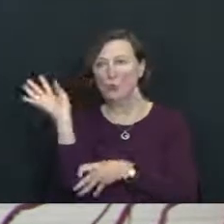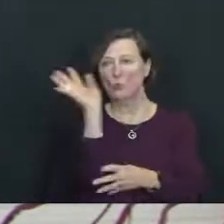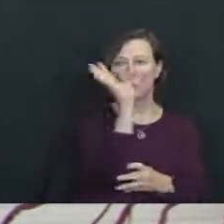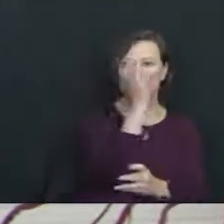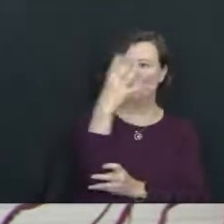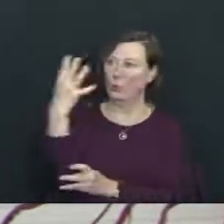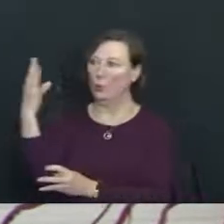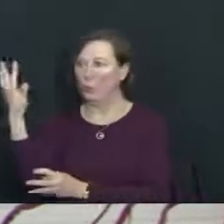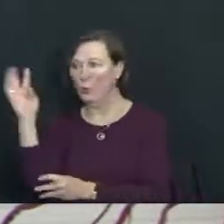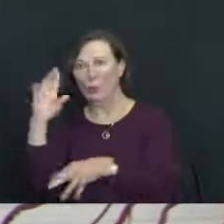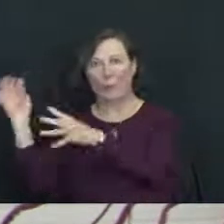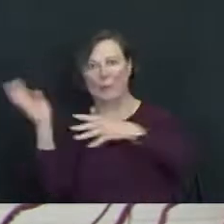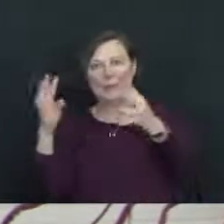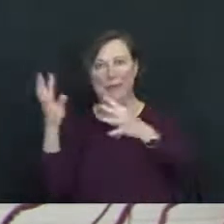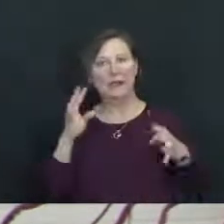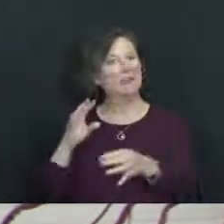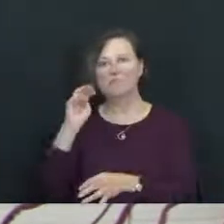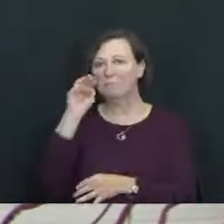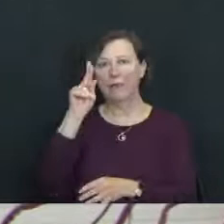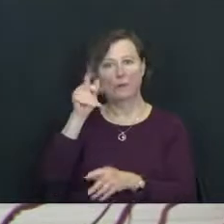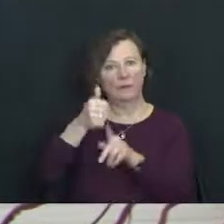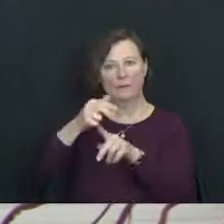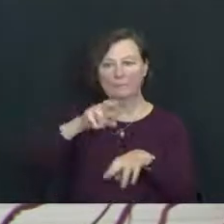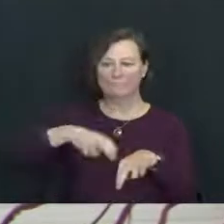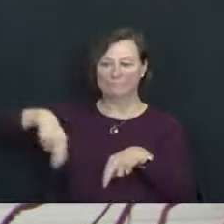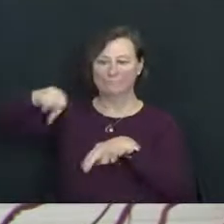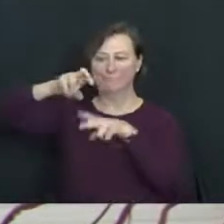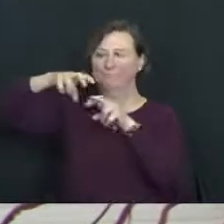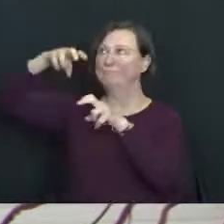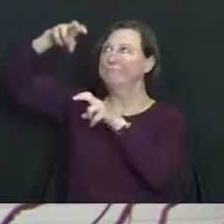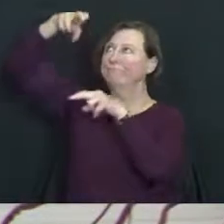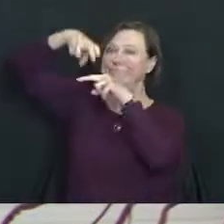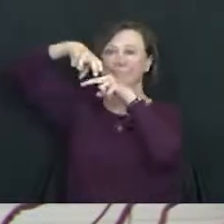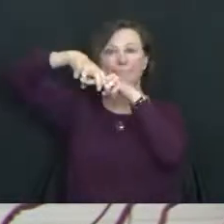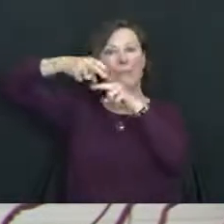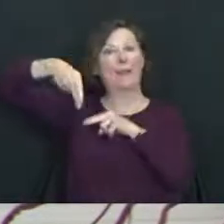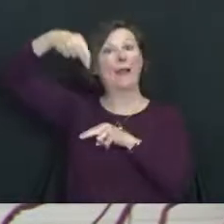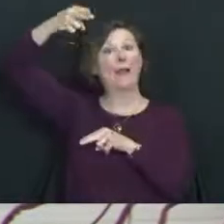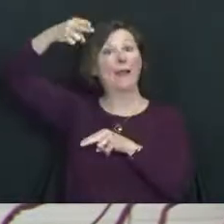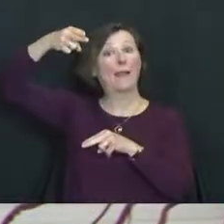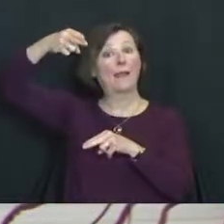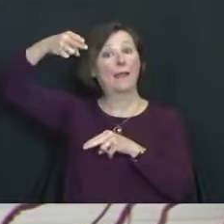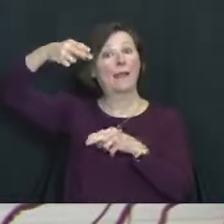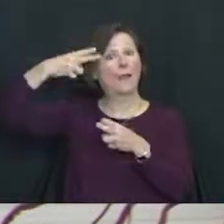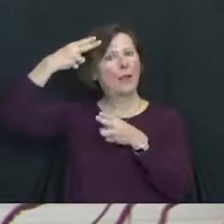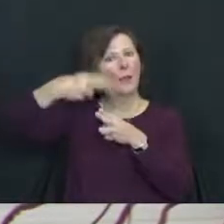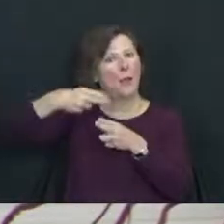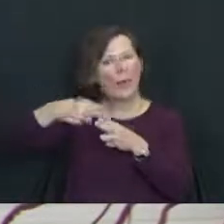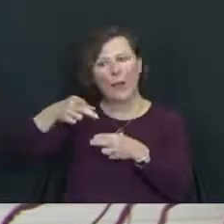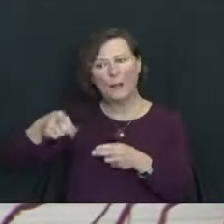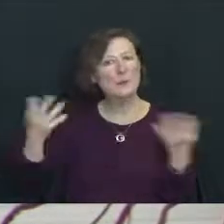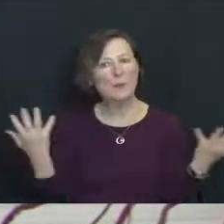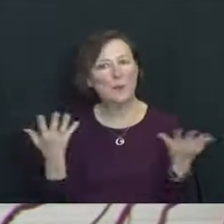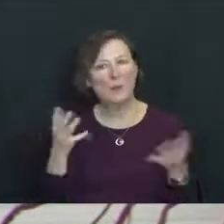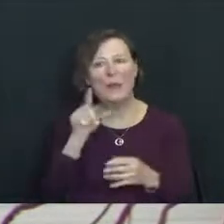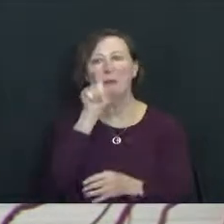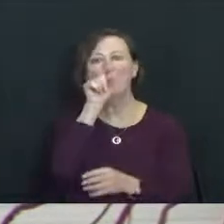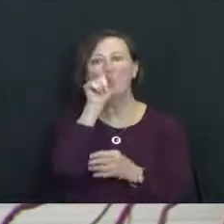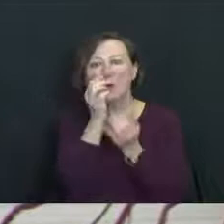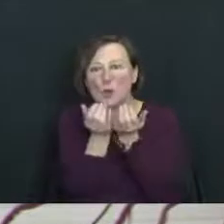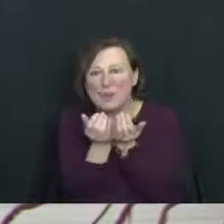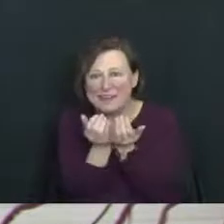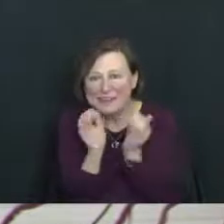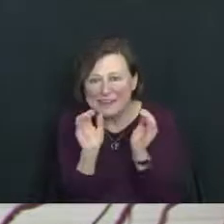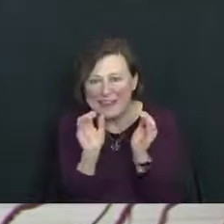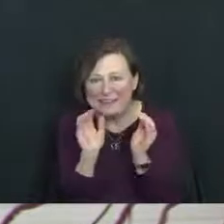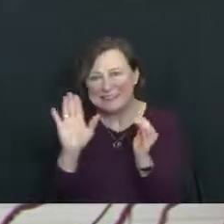himself comfortably high up in the tree. Because of this, he was nicknamed Bird's Nest by the village folk